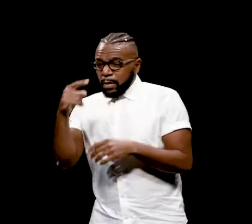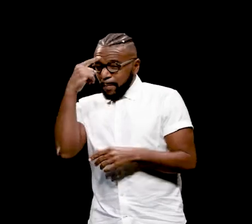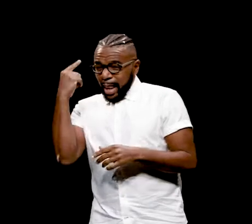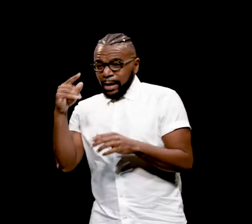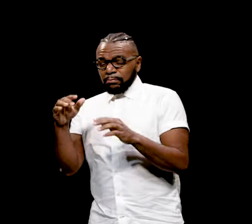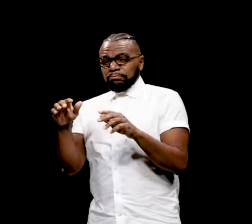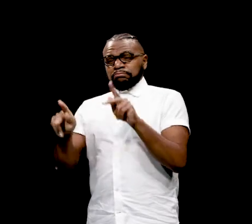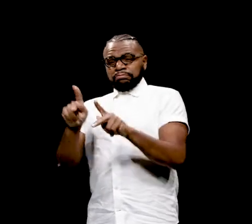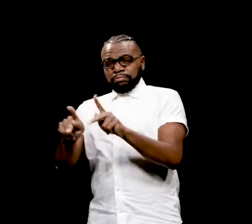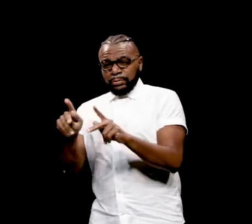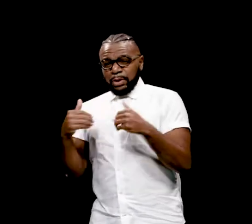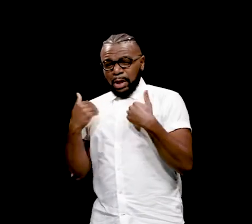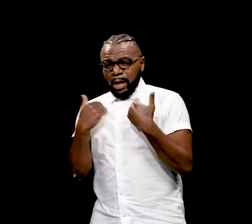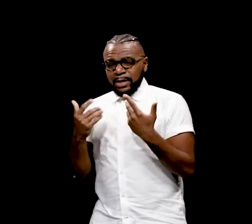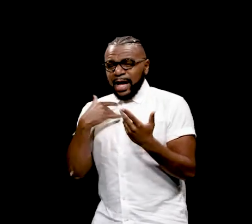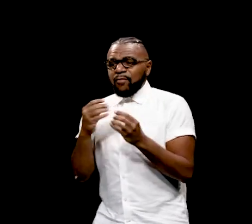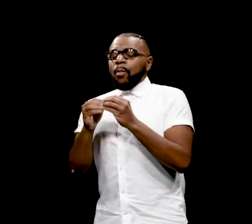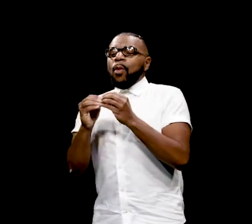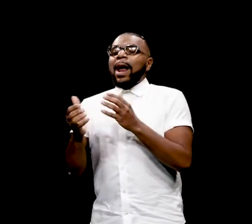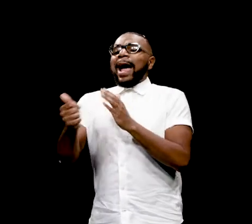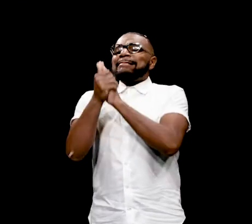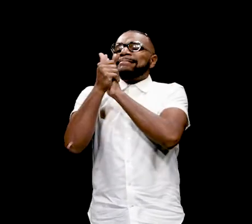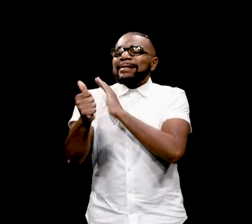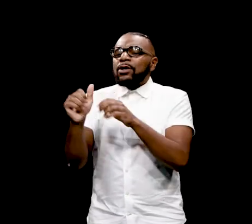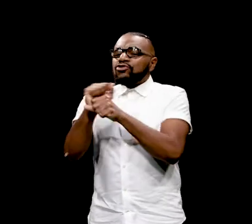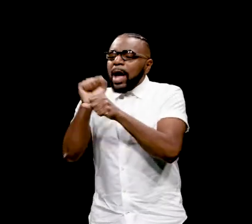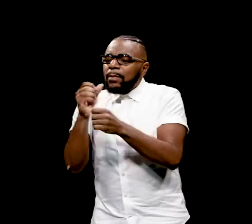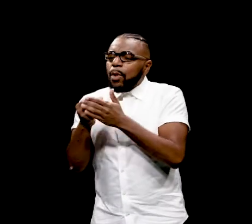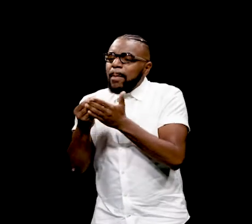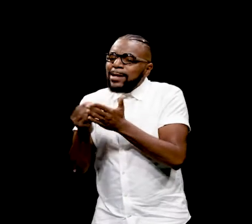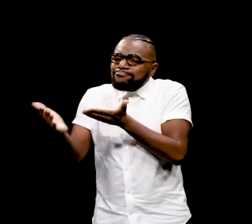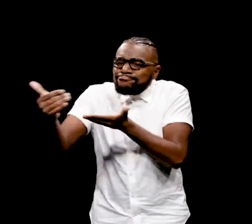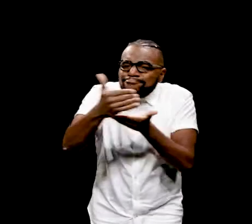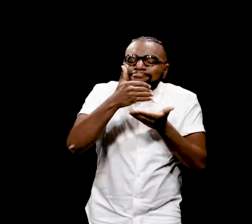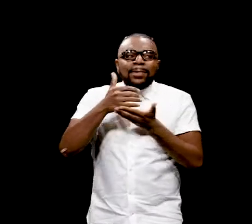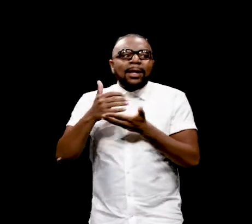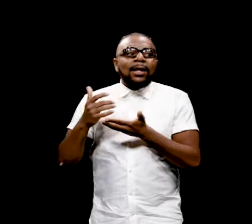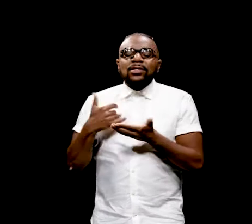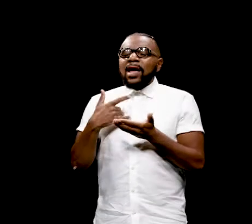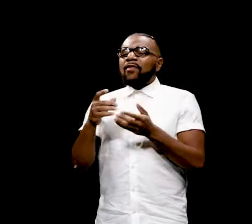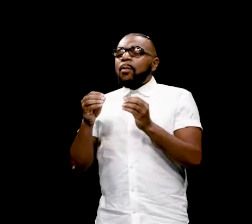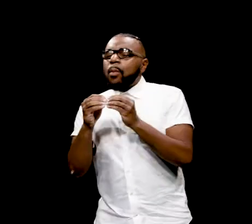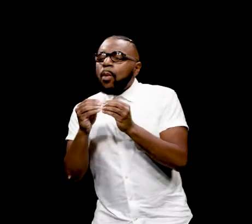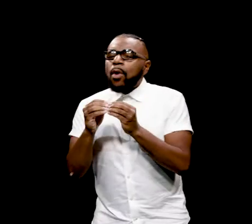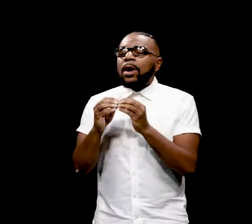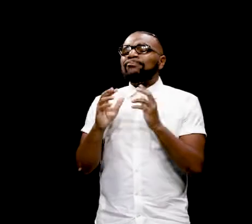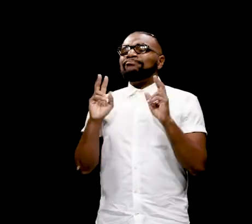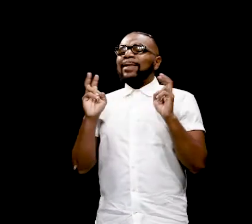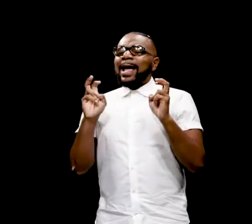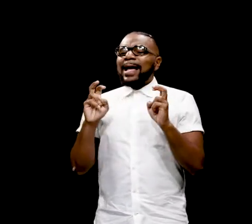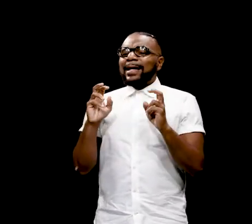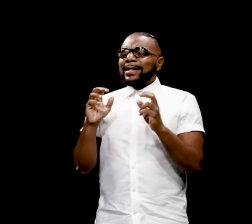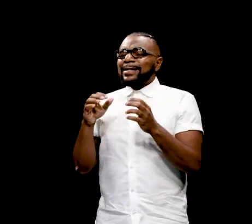give young people an option to work in higher skill, higher wage jobs in our community, to create a culture of equity and diversity amongst